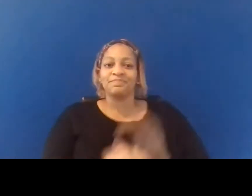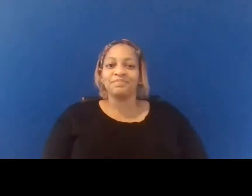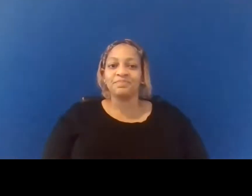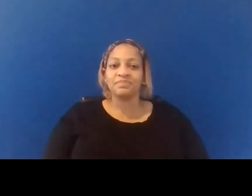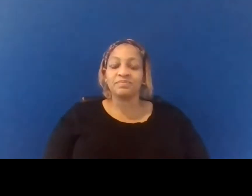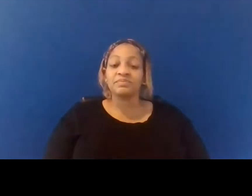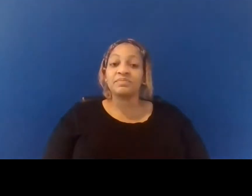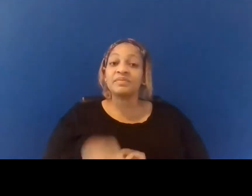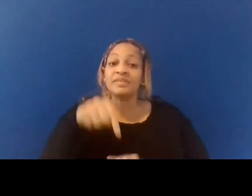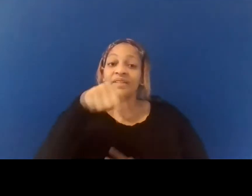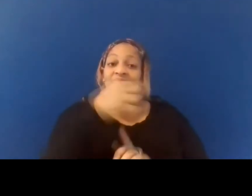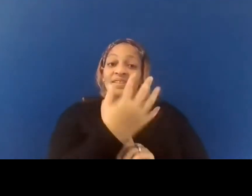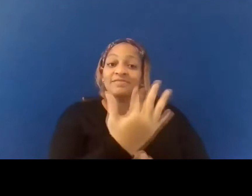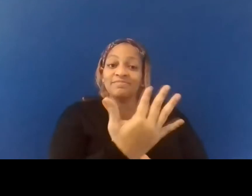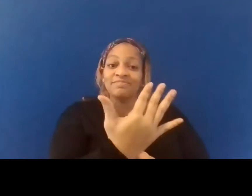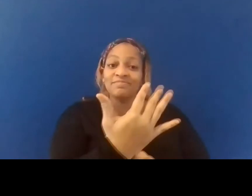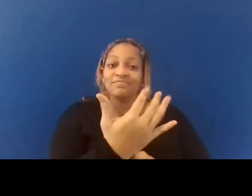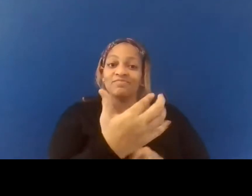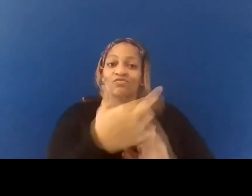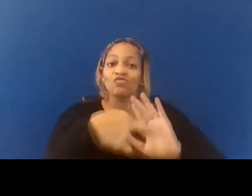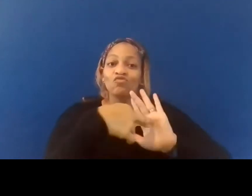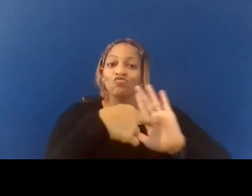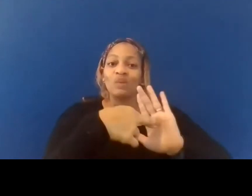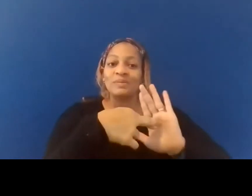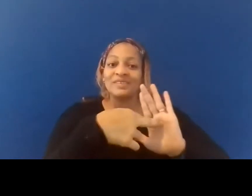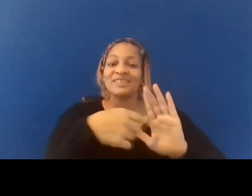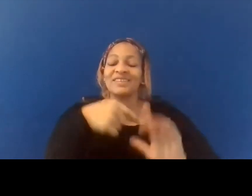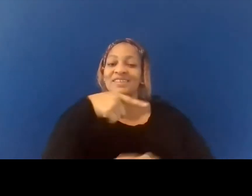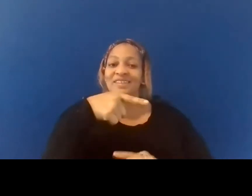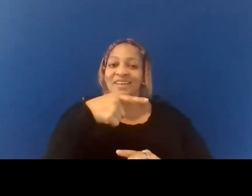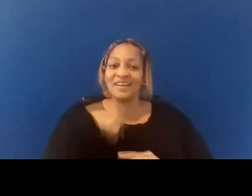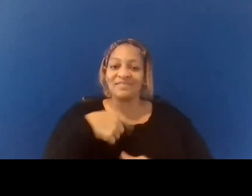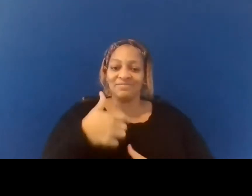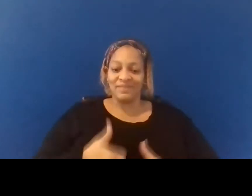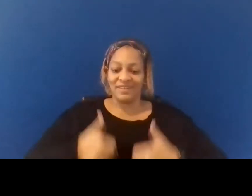This candle is a representation of the living God within each of us.